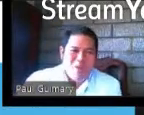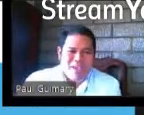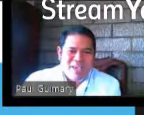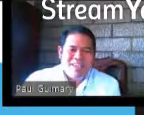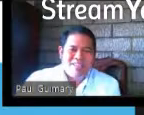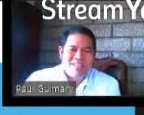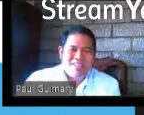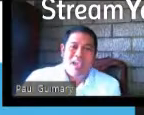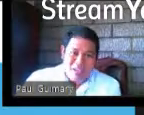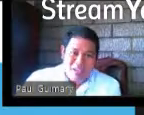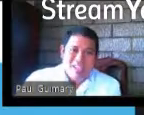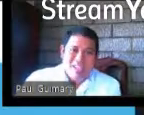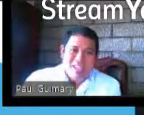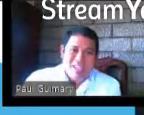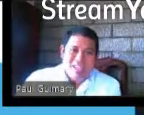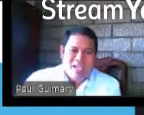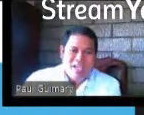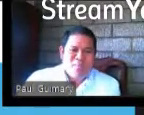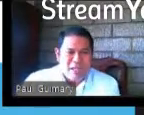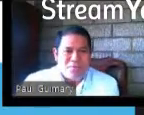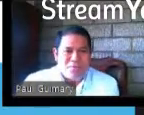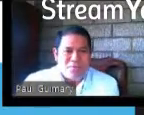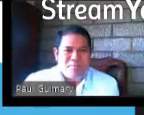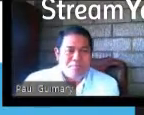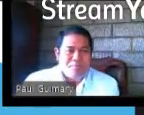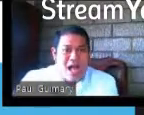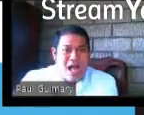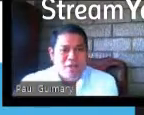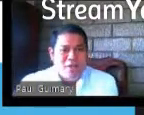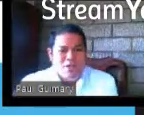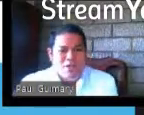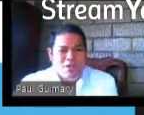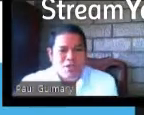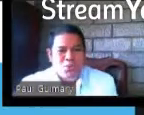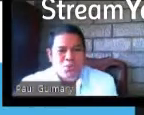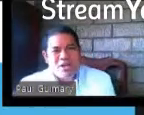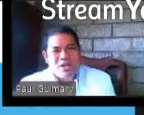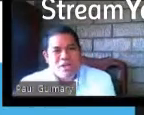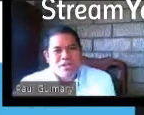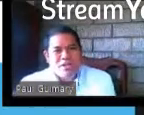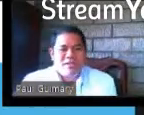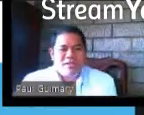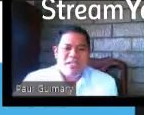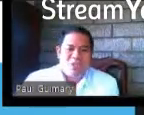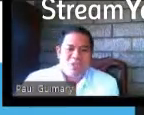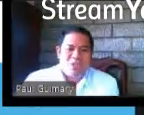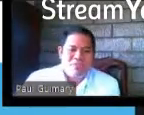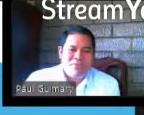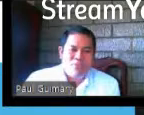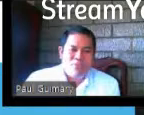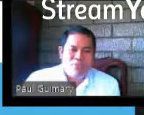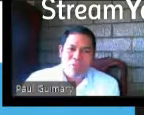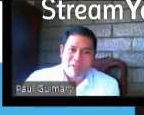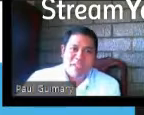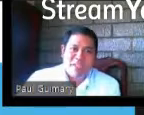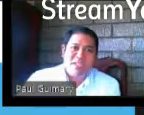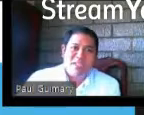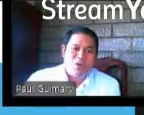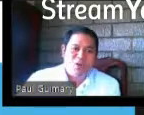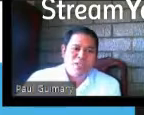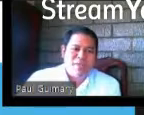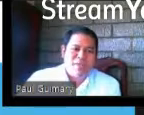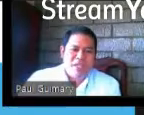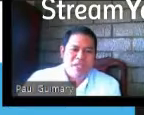make it engaging and meaningful. We conducted a survey to both